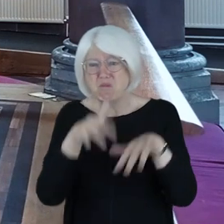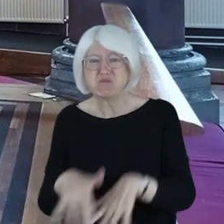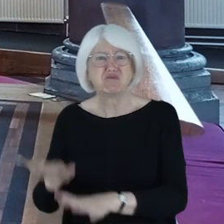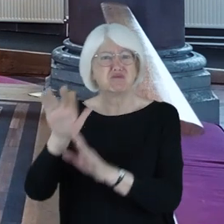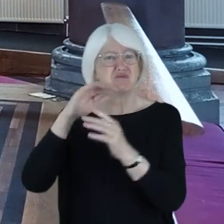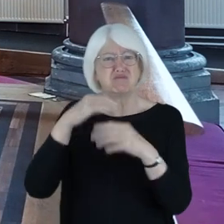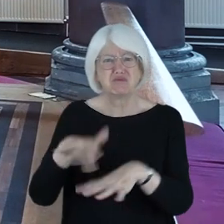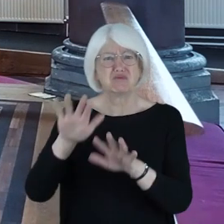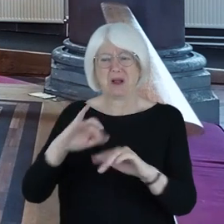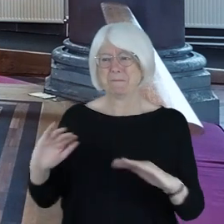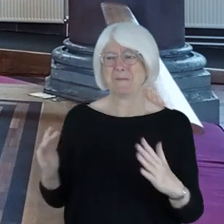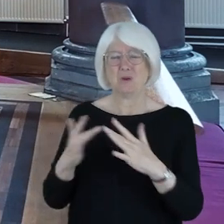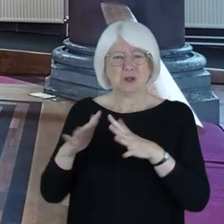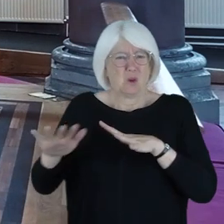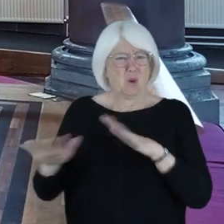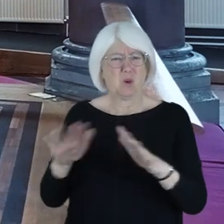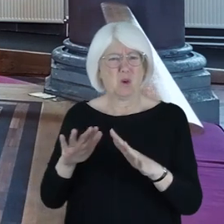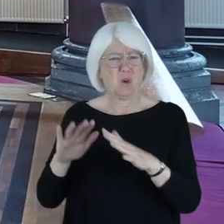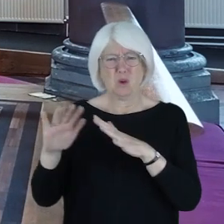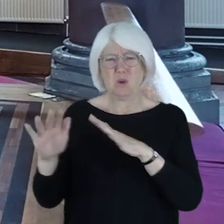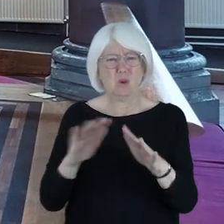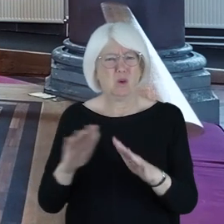though the mountains tremble at its tumult.